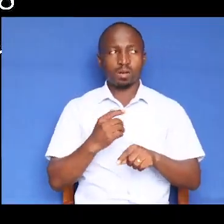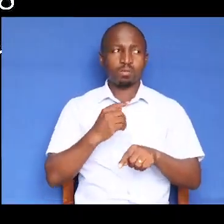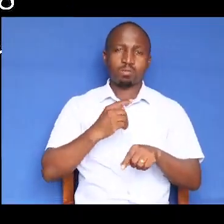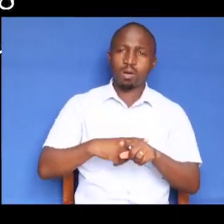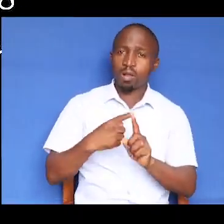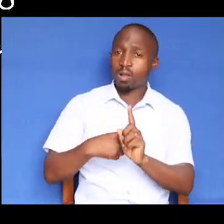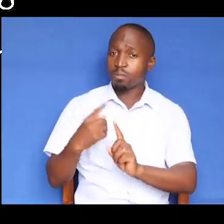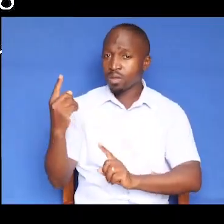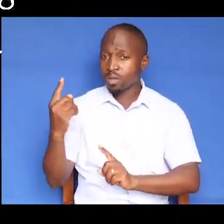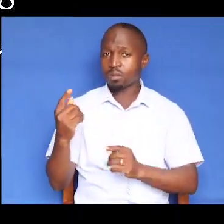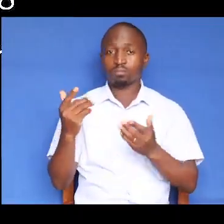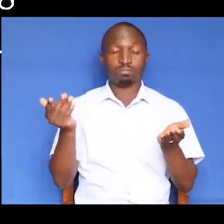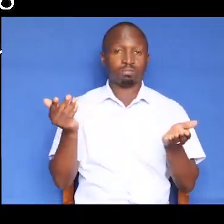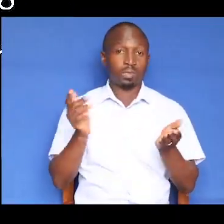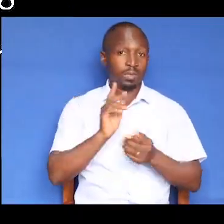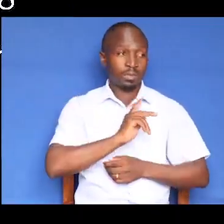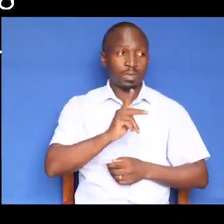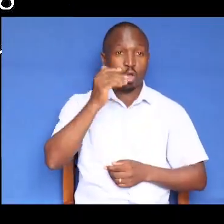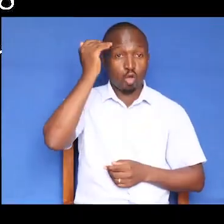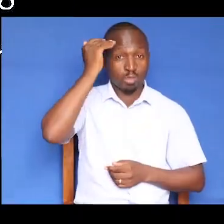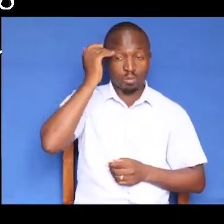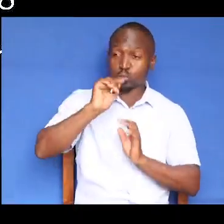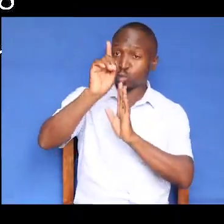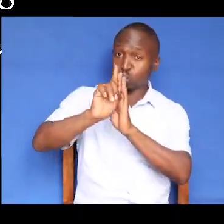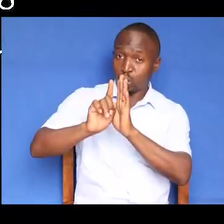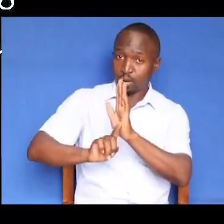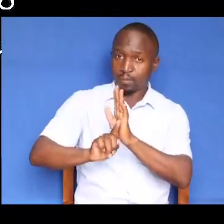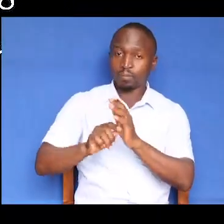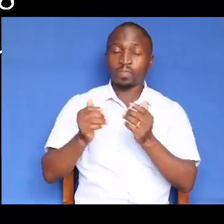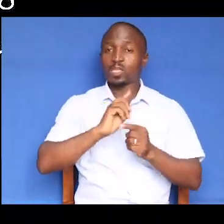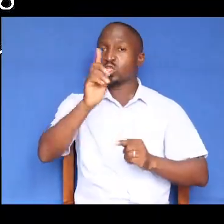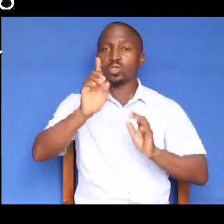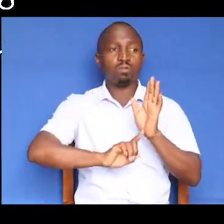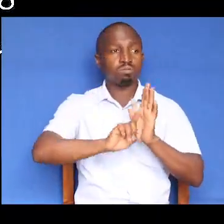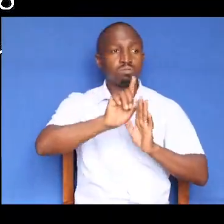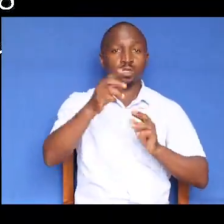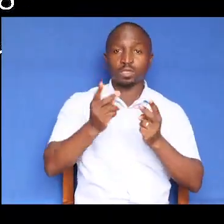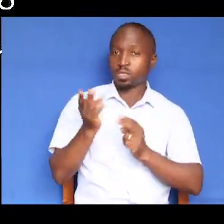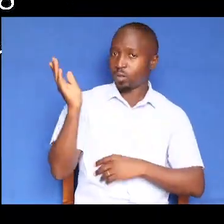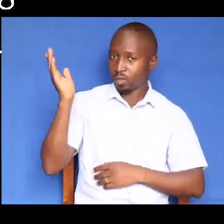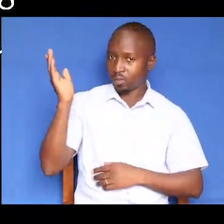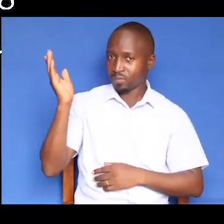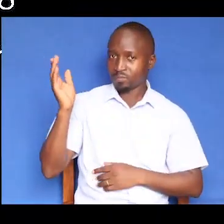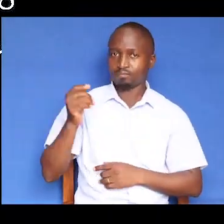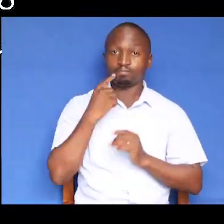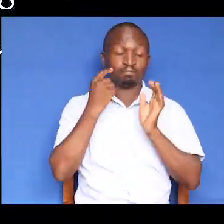100. If the concept is to decrease the investment and not to increase like the question